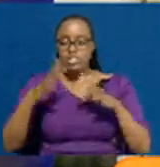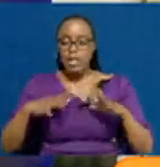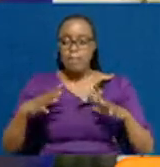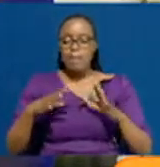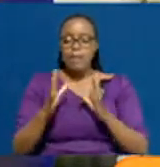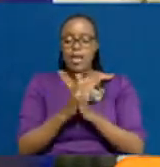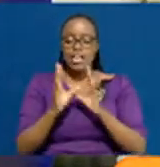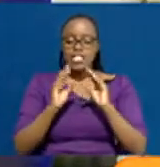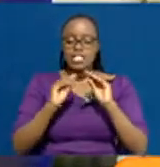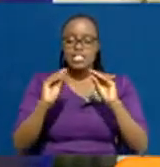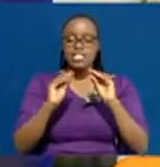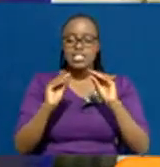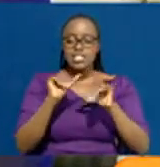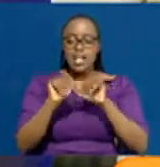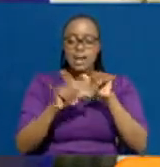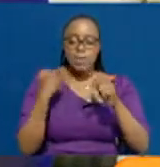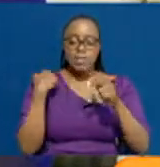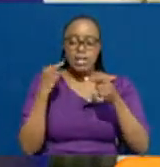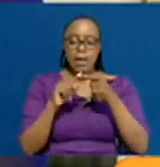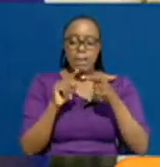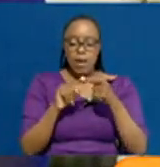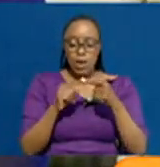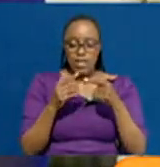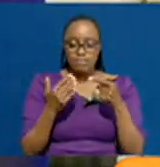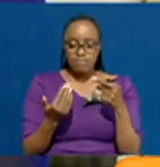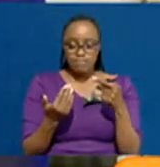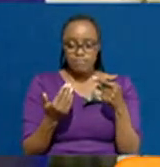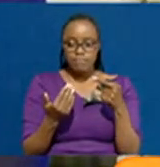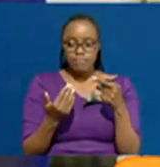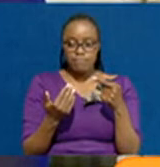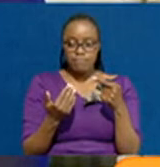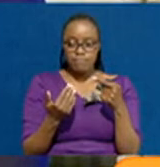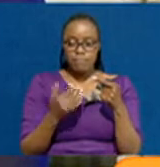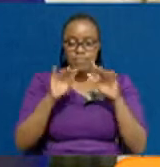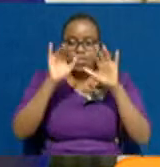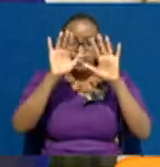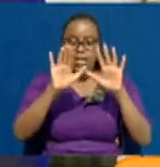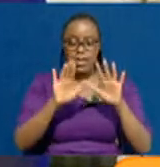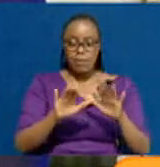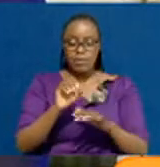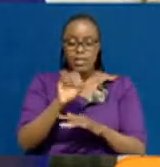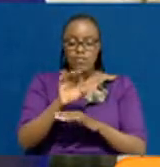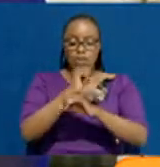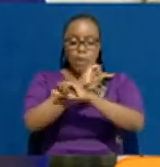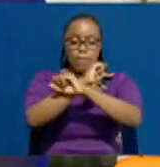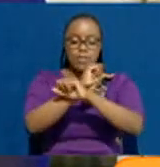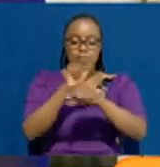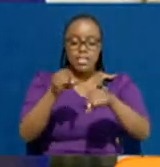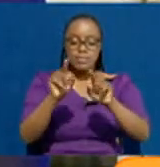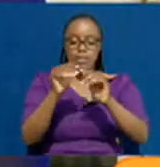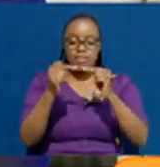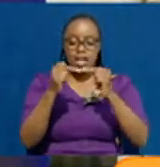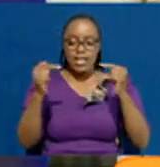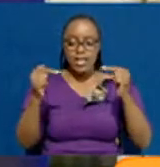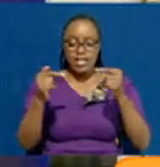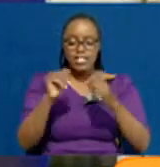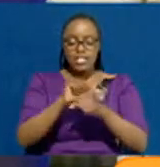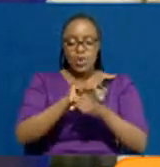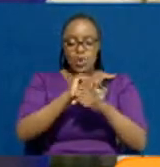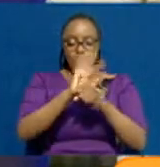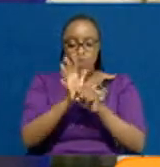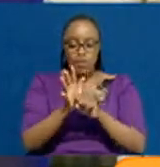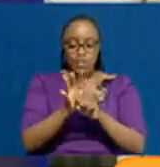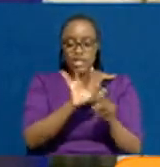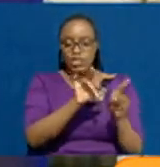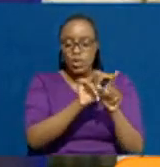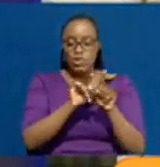and teach them about, number one, of course, the importance of protecting themselves against COVID-19, but also